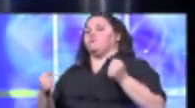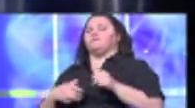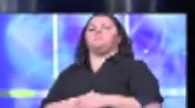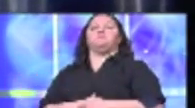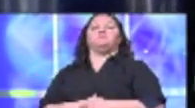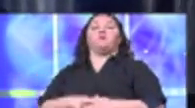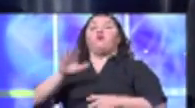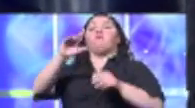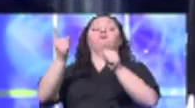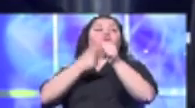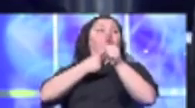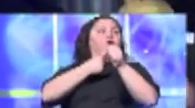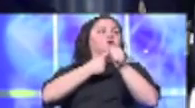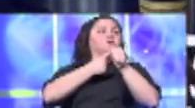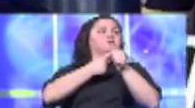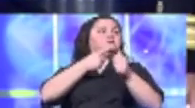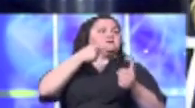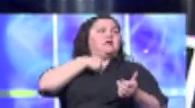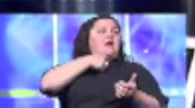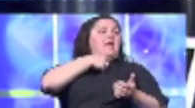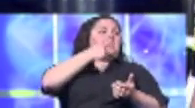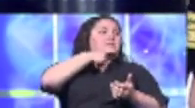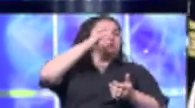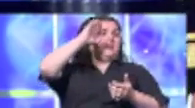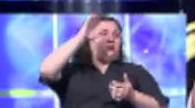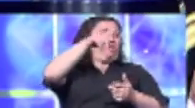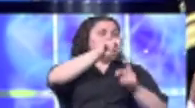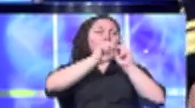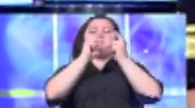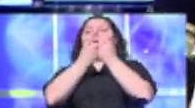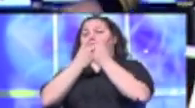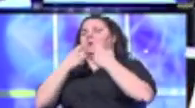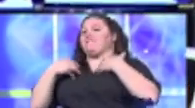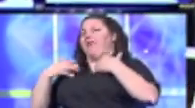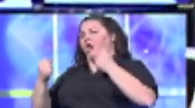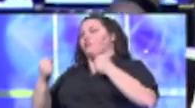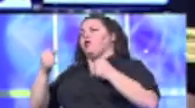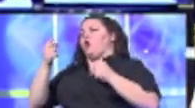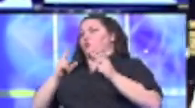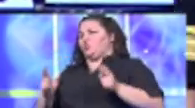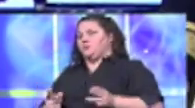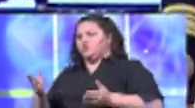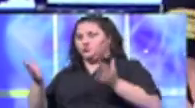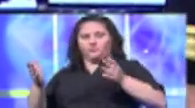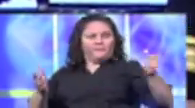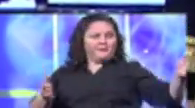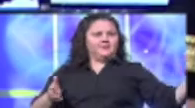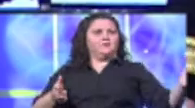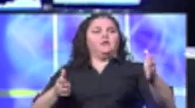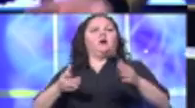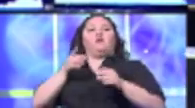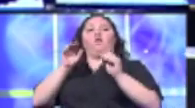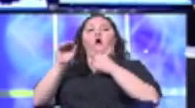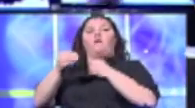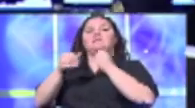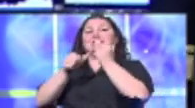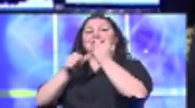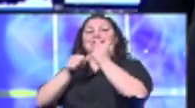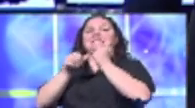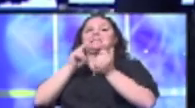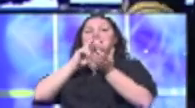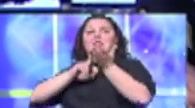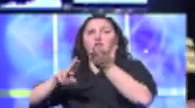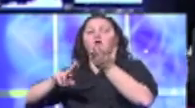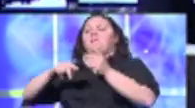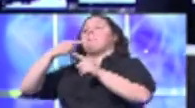and foremost, I send along greetings from the Department of Health and Human Services, from the Office of the Assistant Secretary for Health, and from the Office